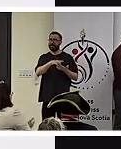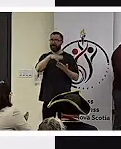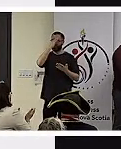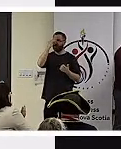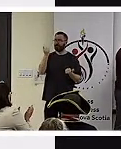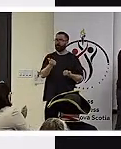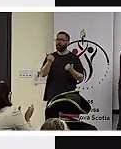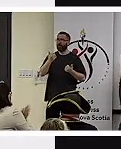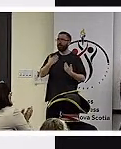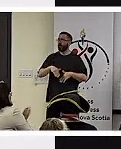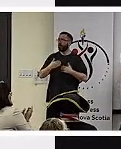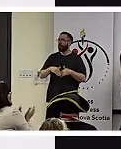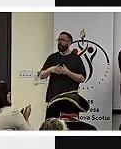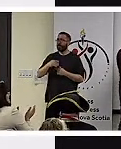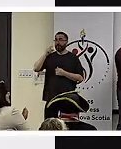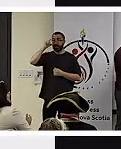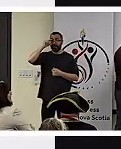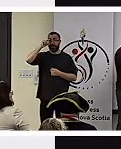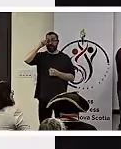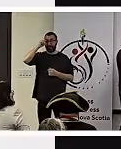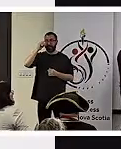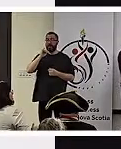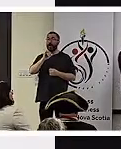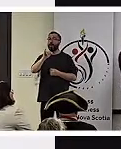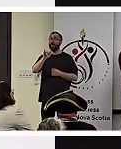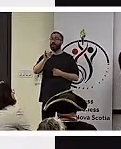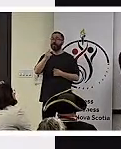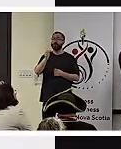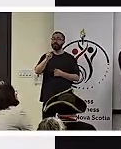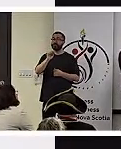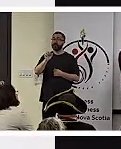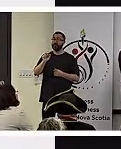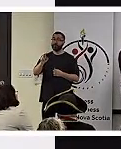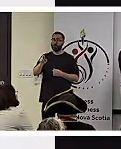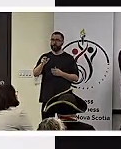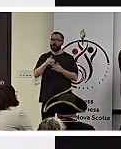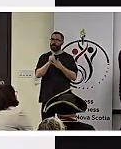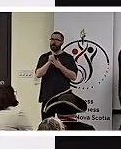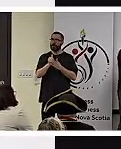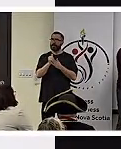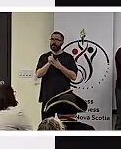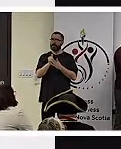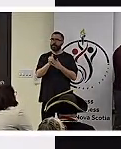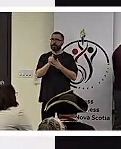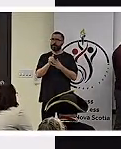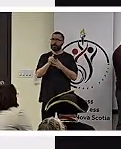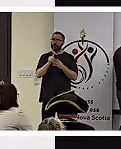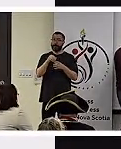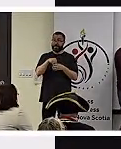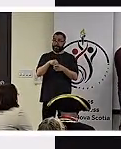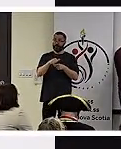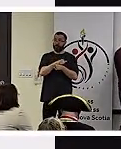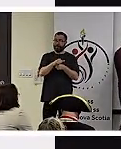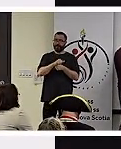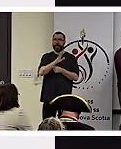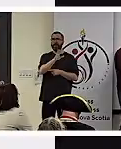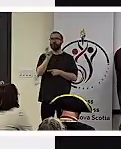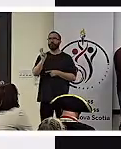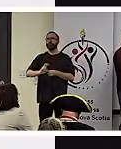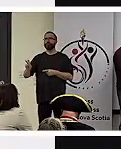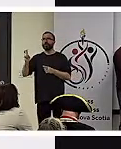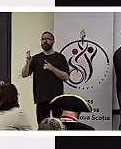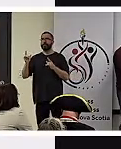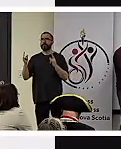right. Jennifer, do you want to talk about the Leader in Training and maybe your trip to France? Yes. I